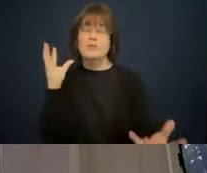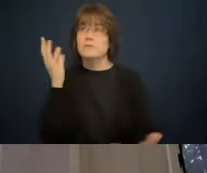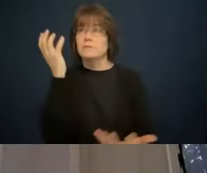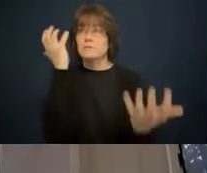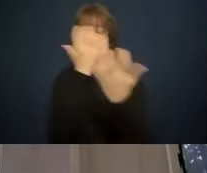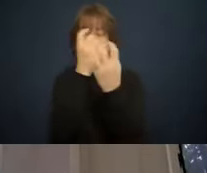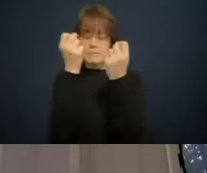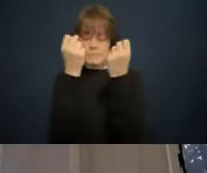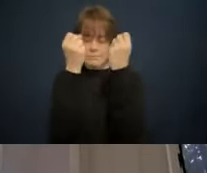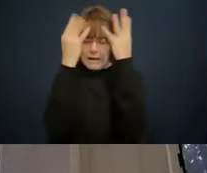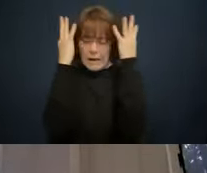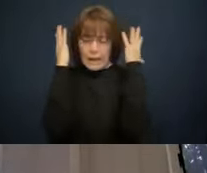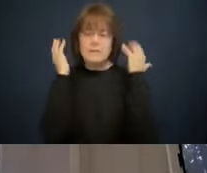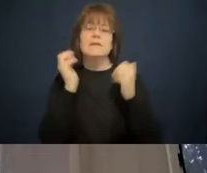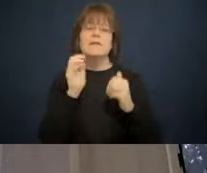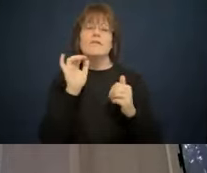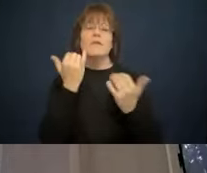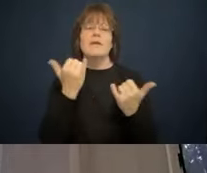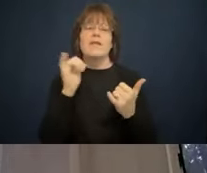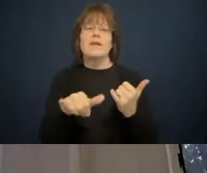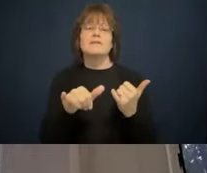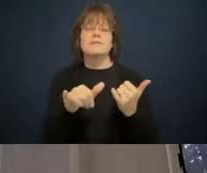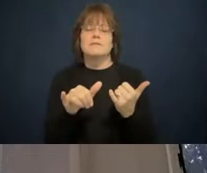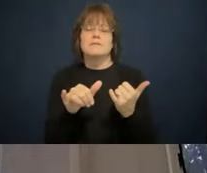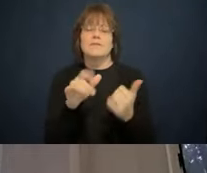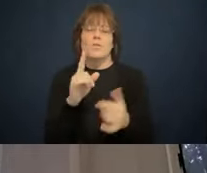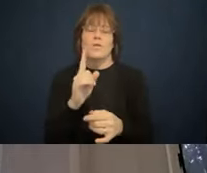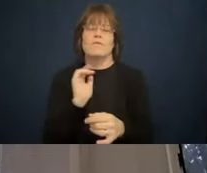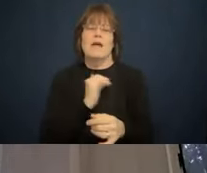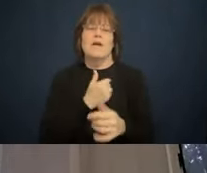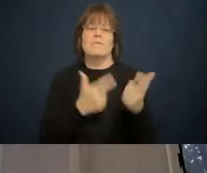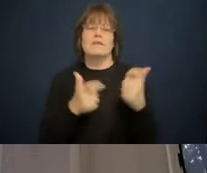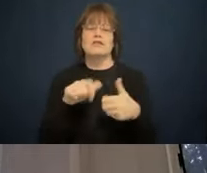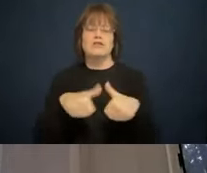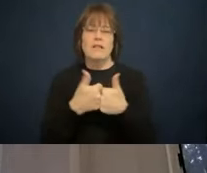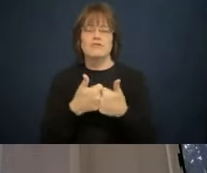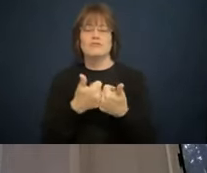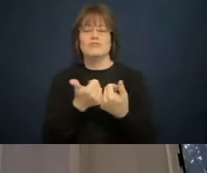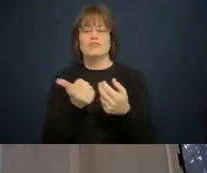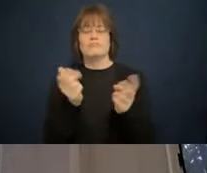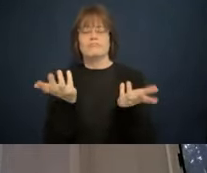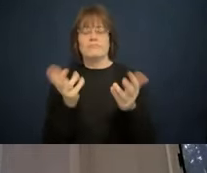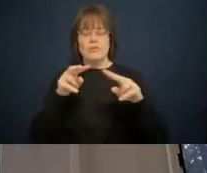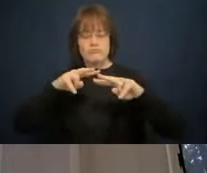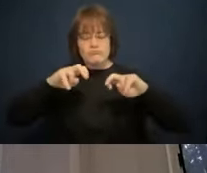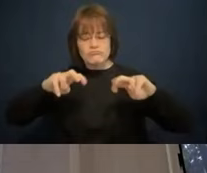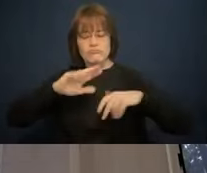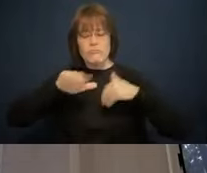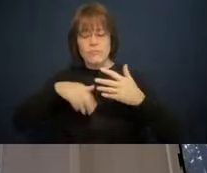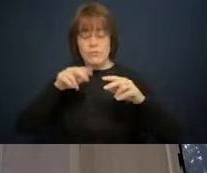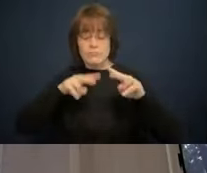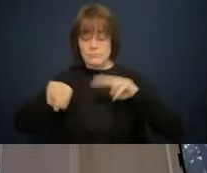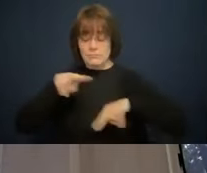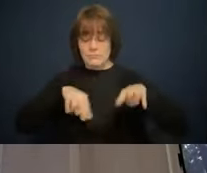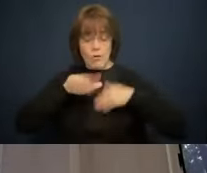that's right now, that's one of our biggest challenges is to look at all the information we have. It's almost